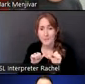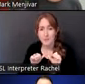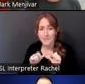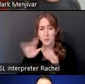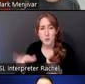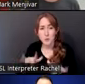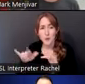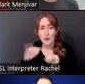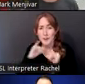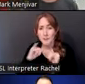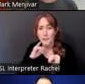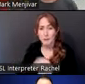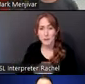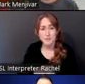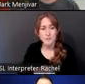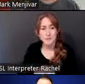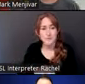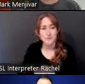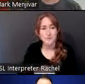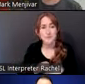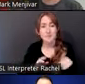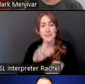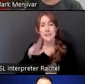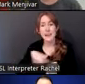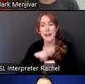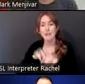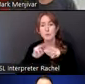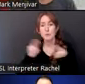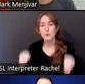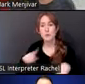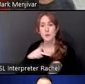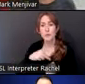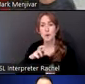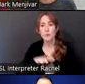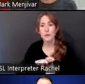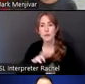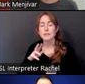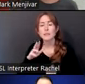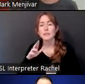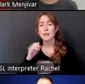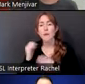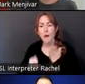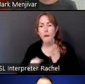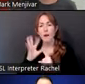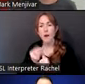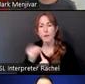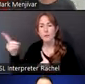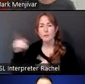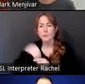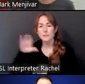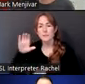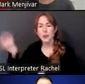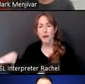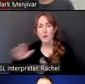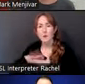This is at the National Museum of Puerto Rican Art and Culture in Chicago, worked with the School of Art Institute of Chicago with